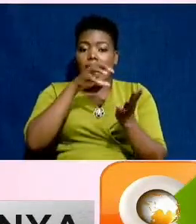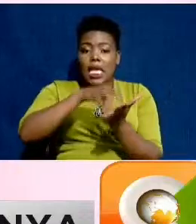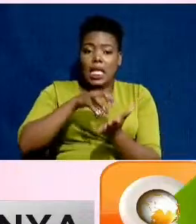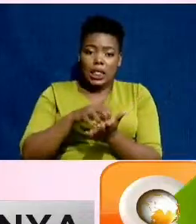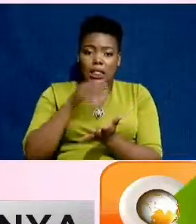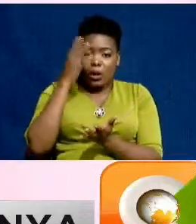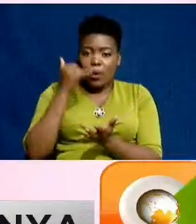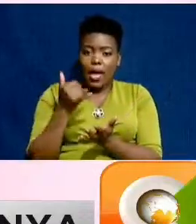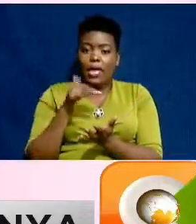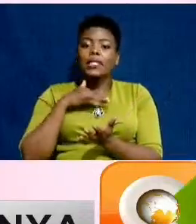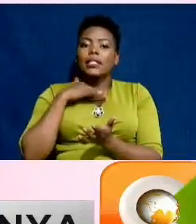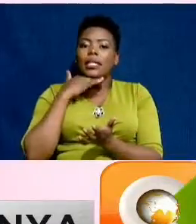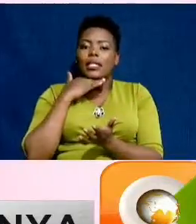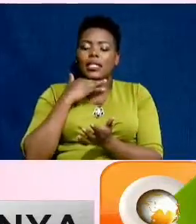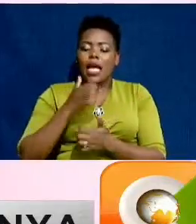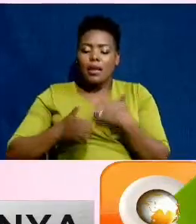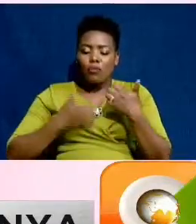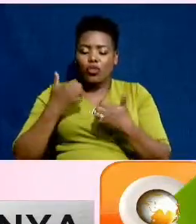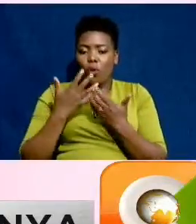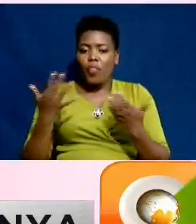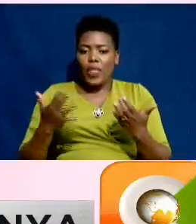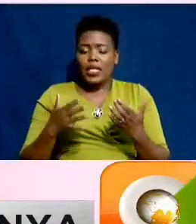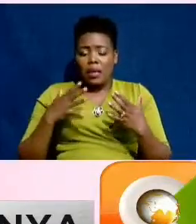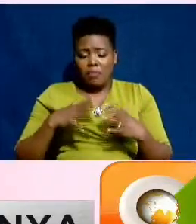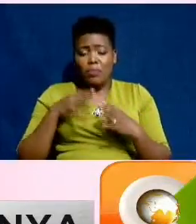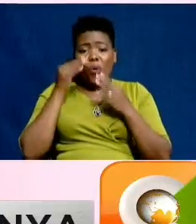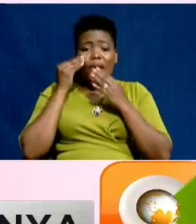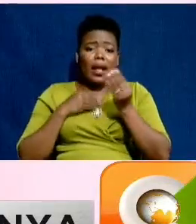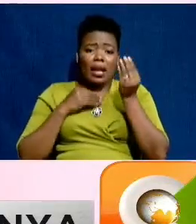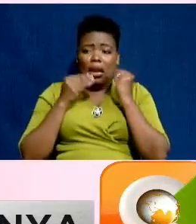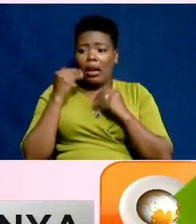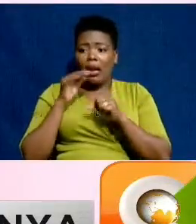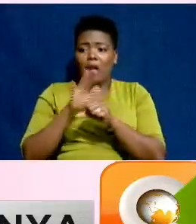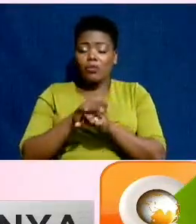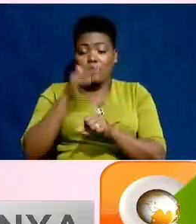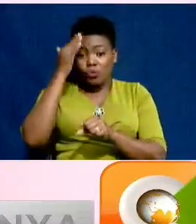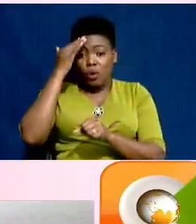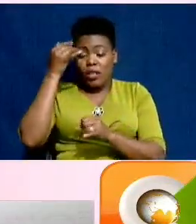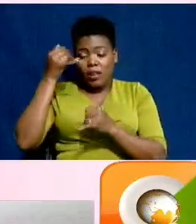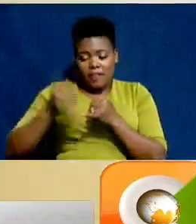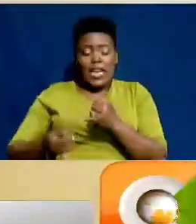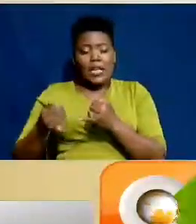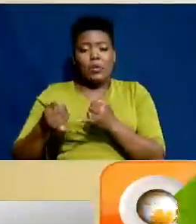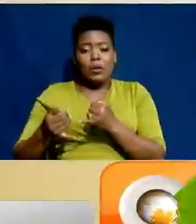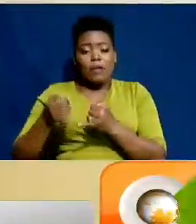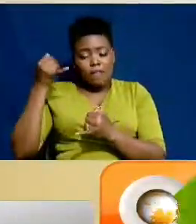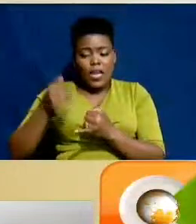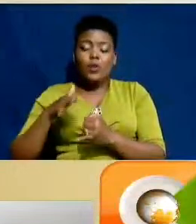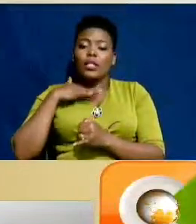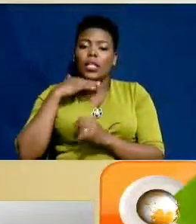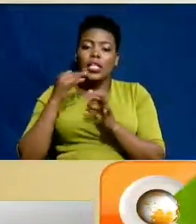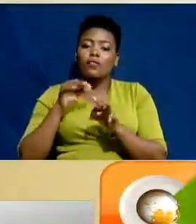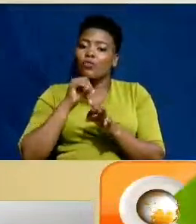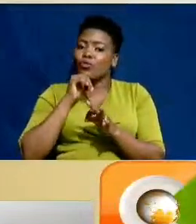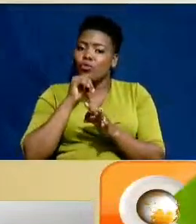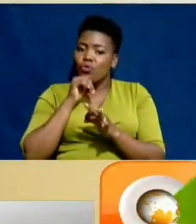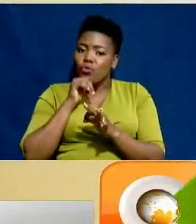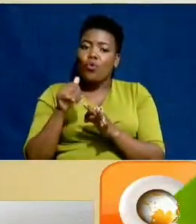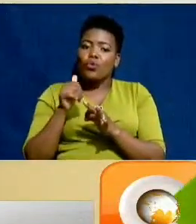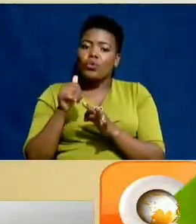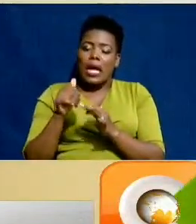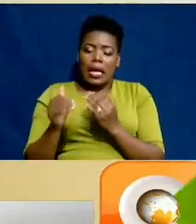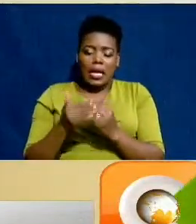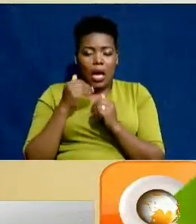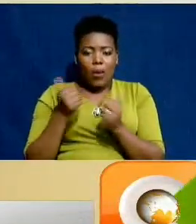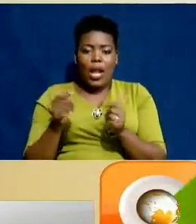because death is a very emotional thing. It's a very, it's a finality by itself. If you don't do a good closure, then we always